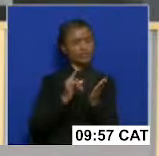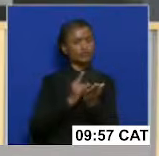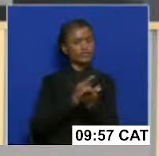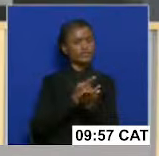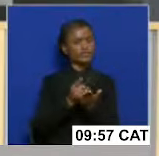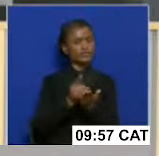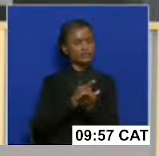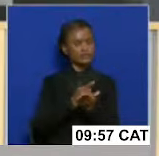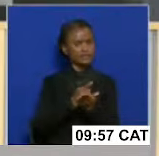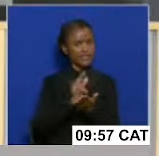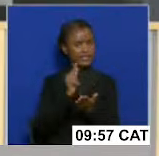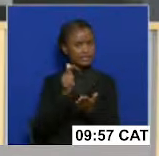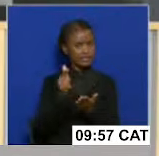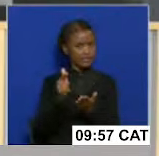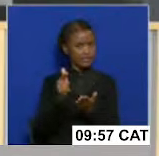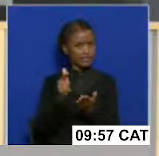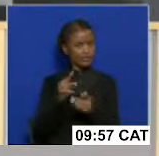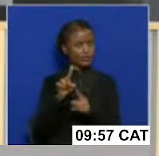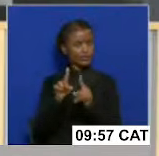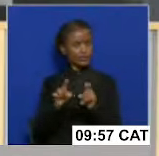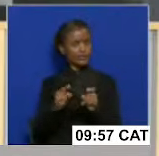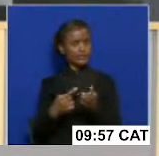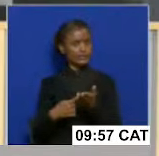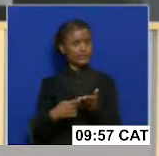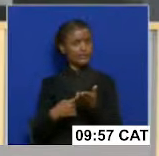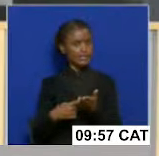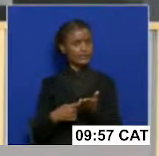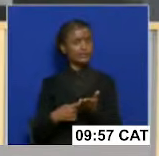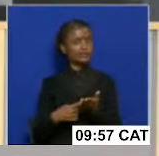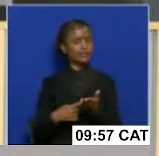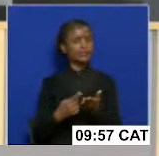have a picture of someone.